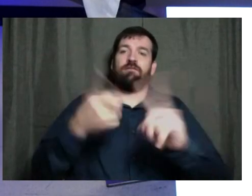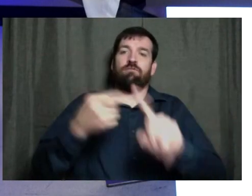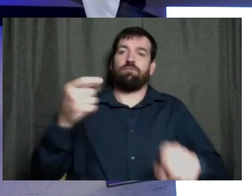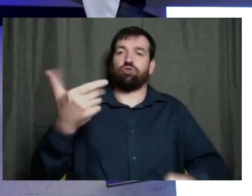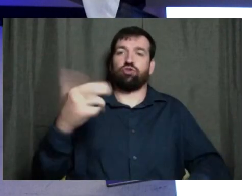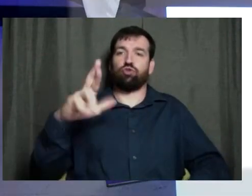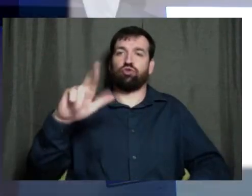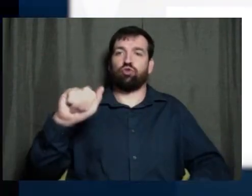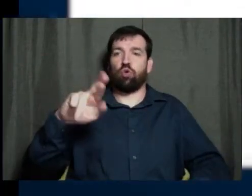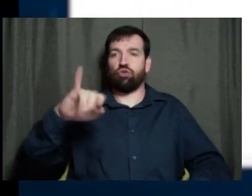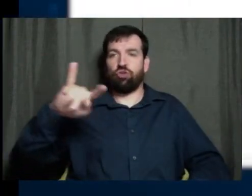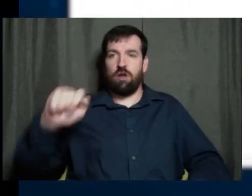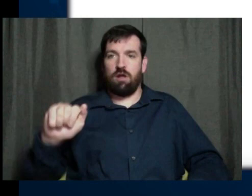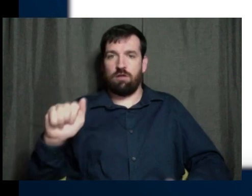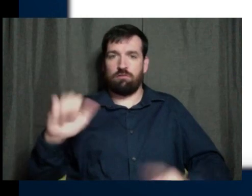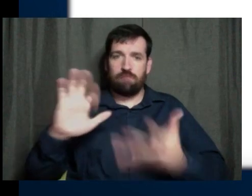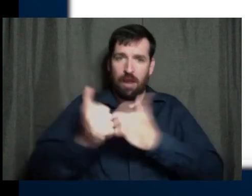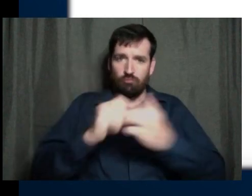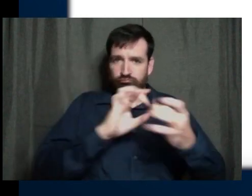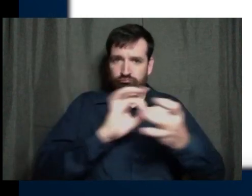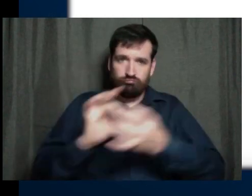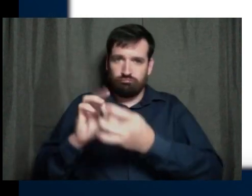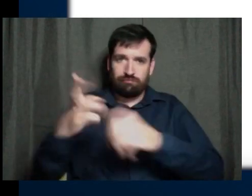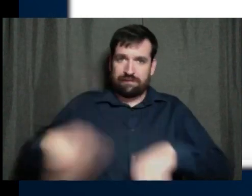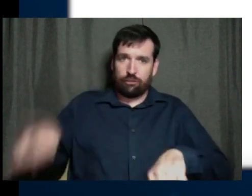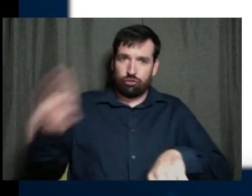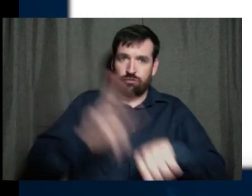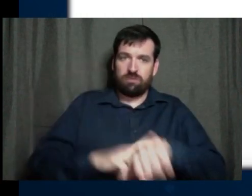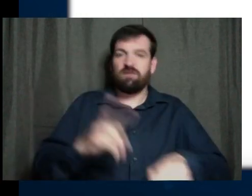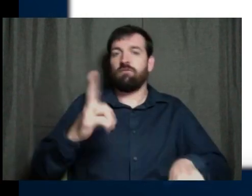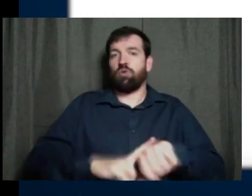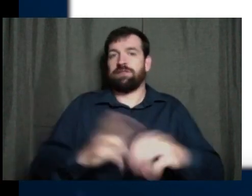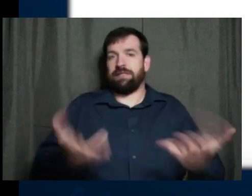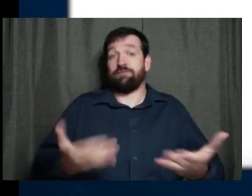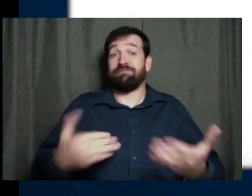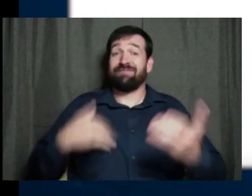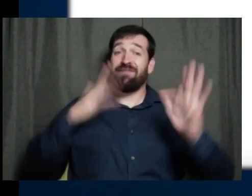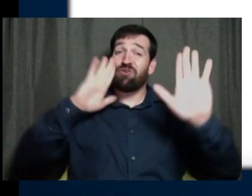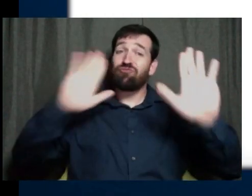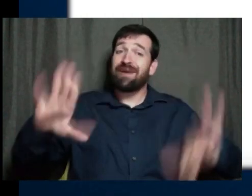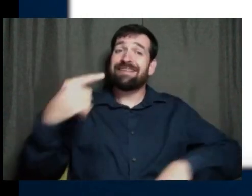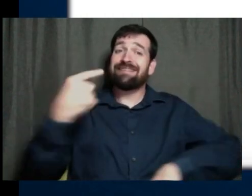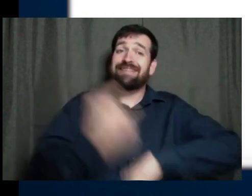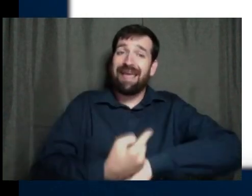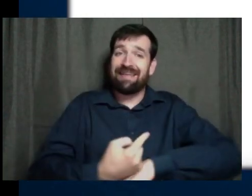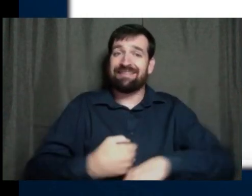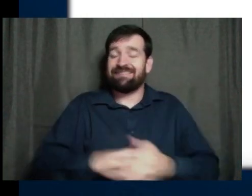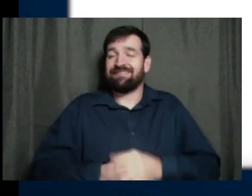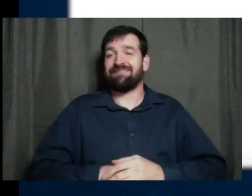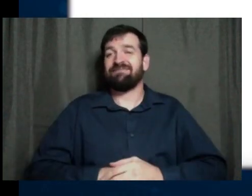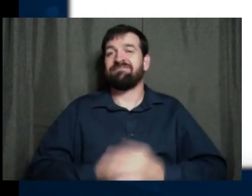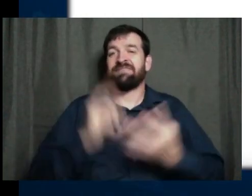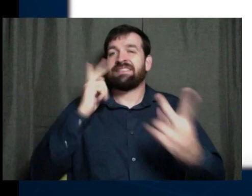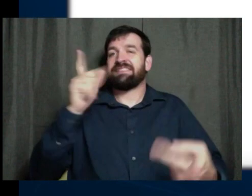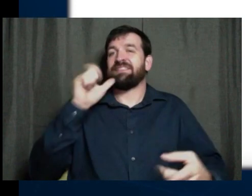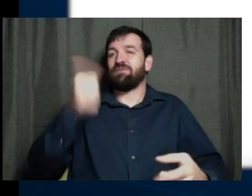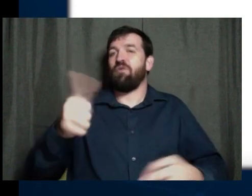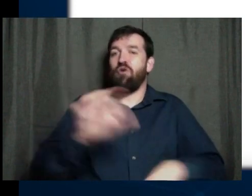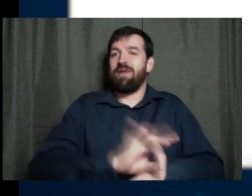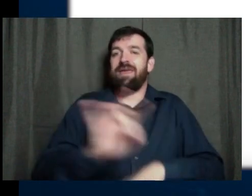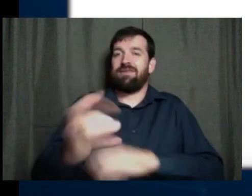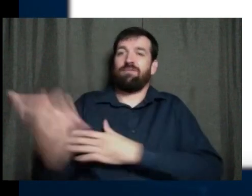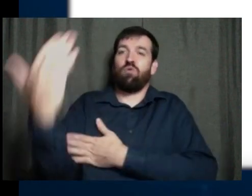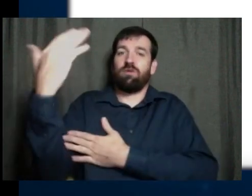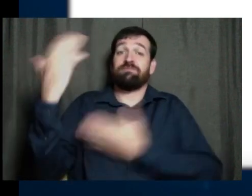to us nationally and, of course, right here at home. So everyone have a great day. We're going to see you back here tomorrow at 8 a.m. And here is